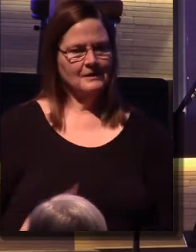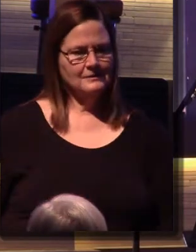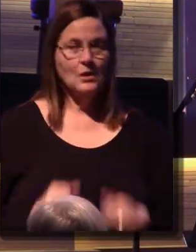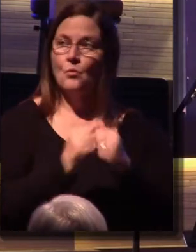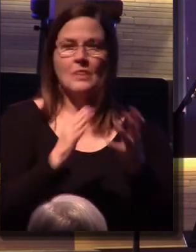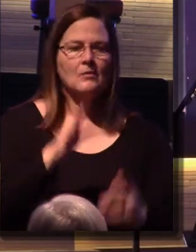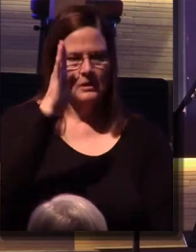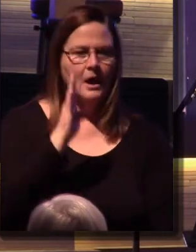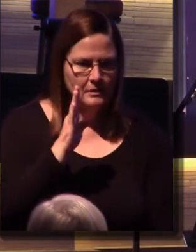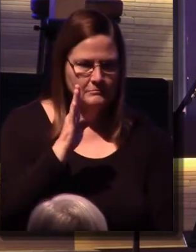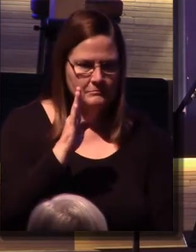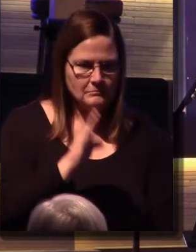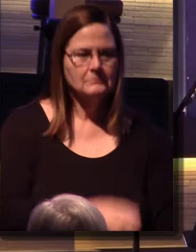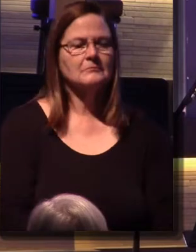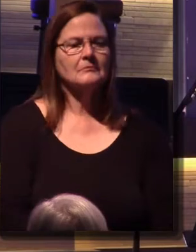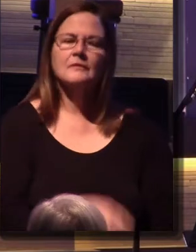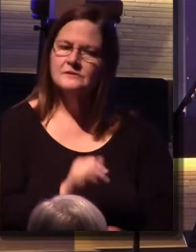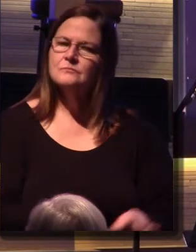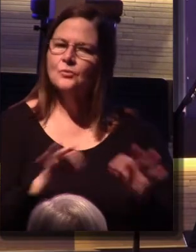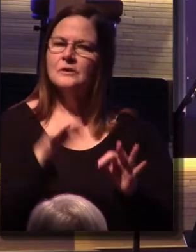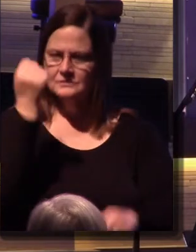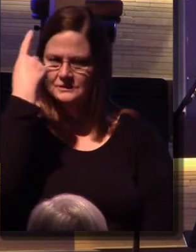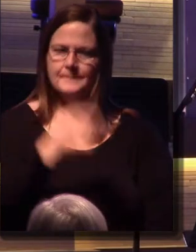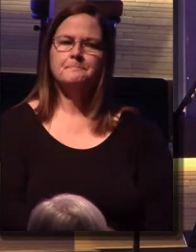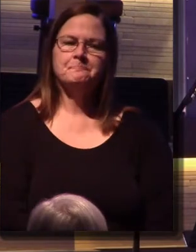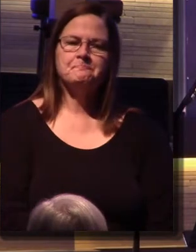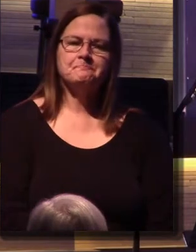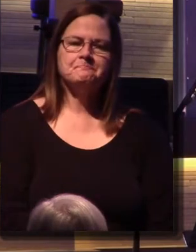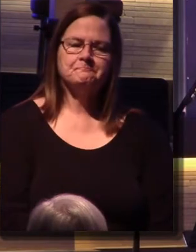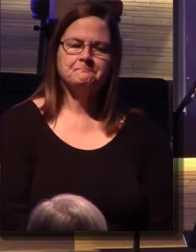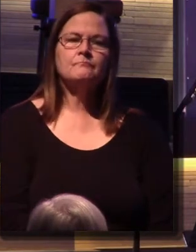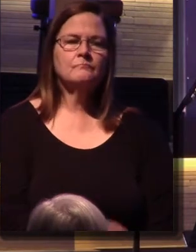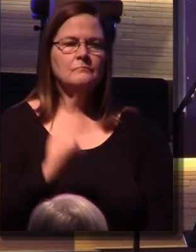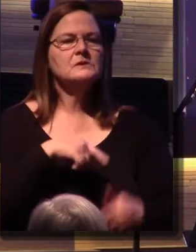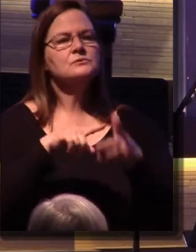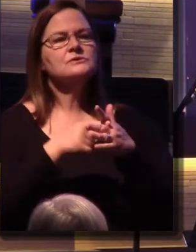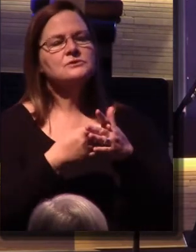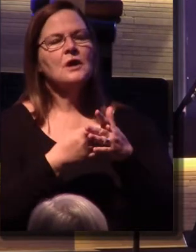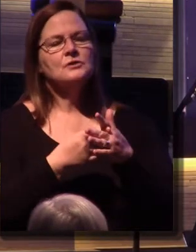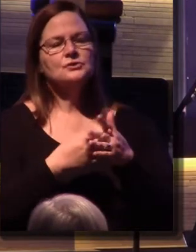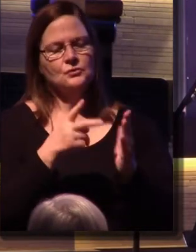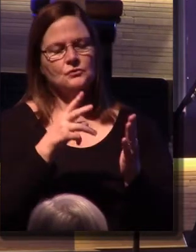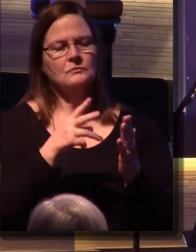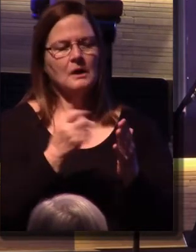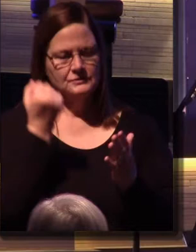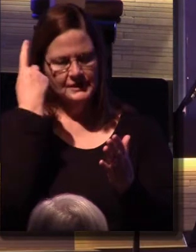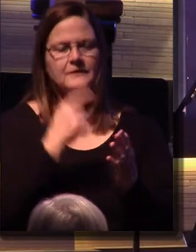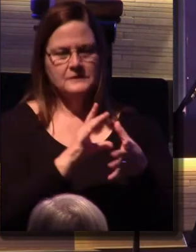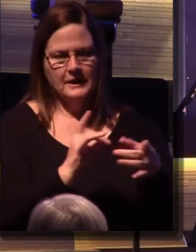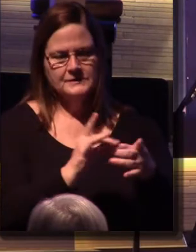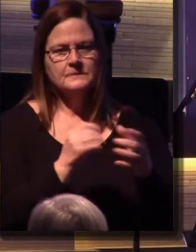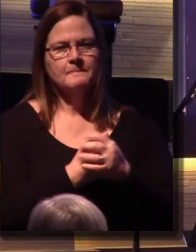kings apart from God. Got that? It's important to understand that as we begin to look at the text. And